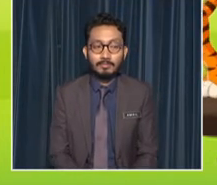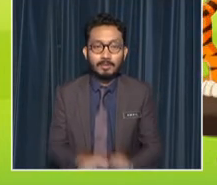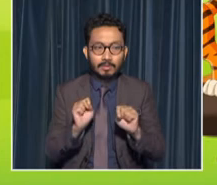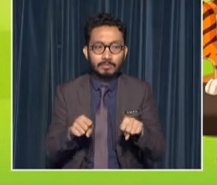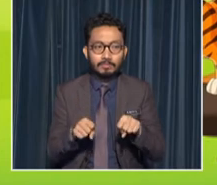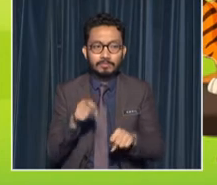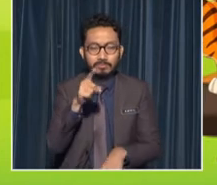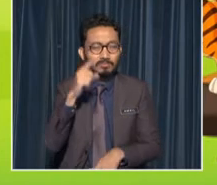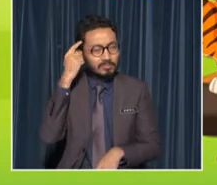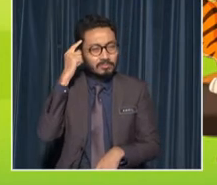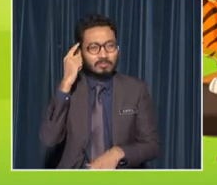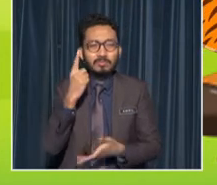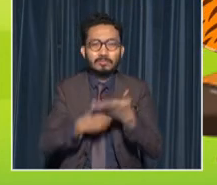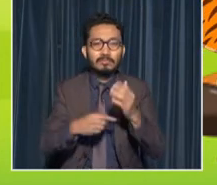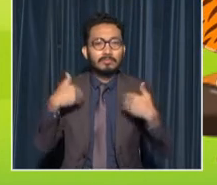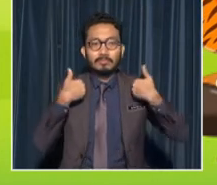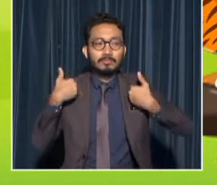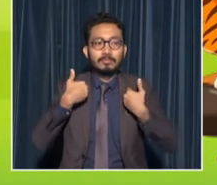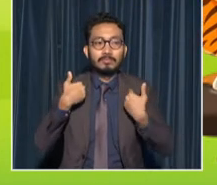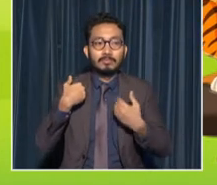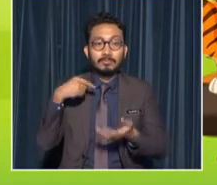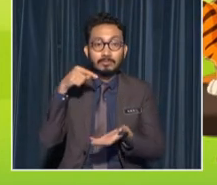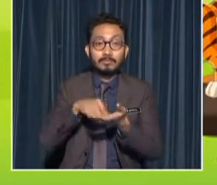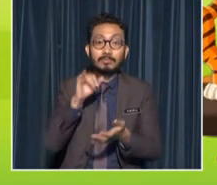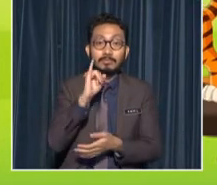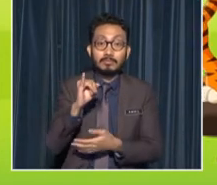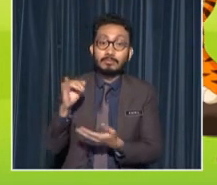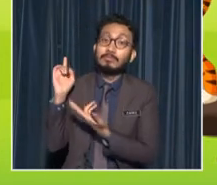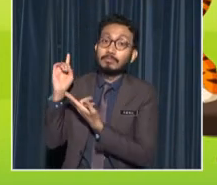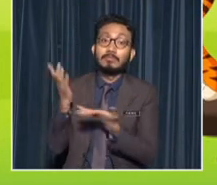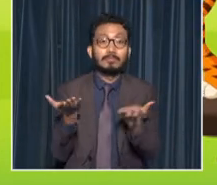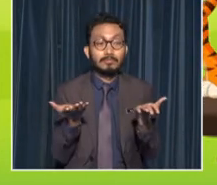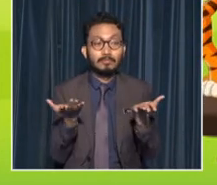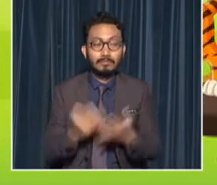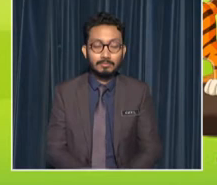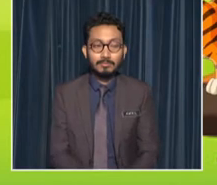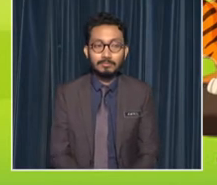Can you guess what animal this is?